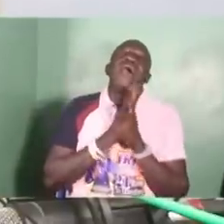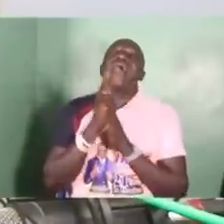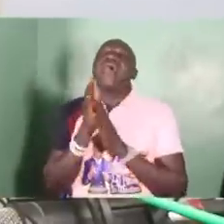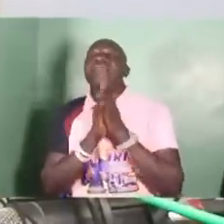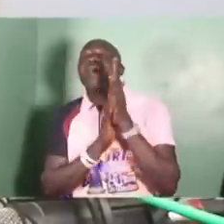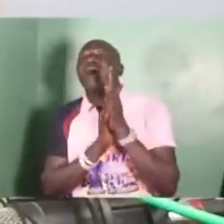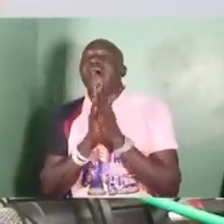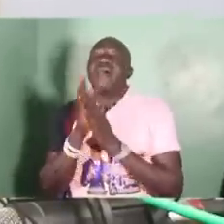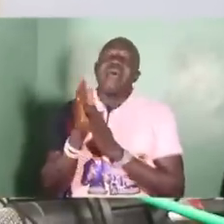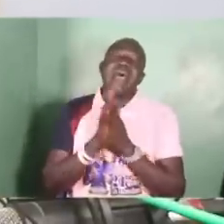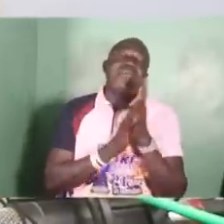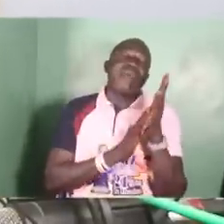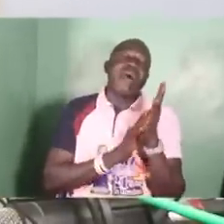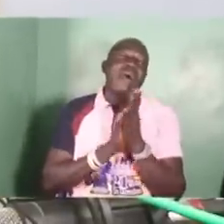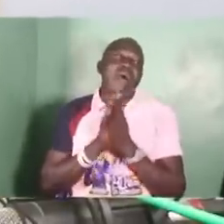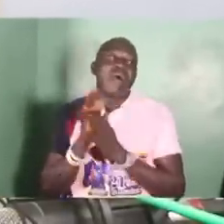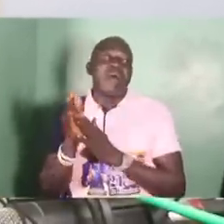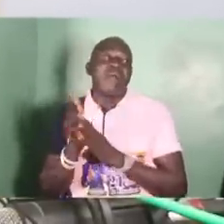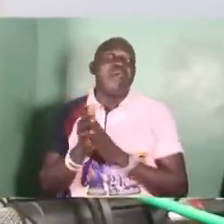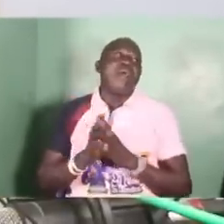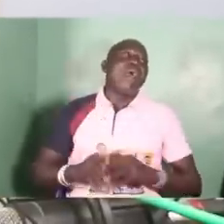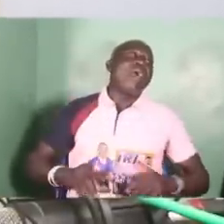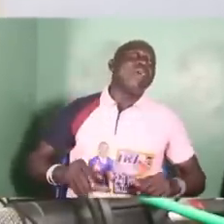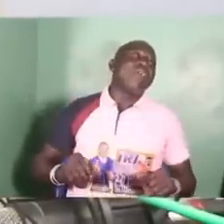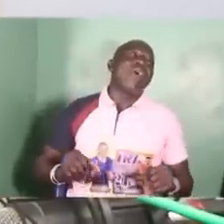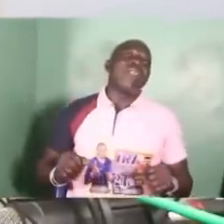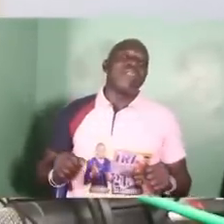Eyo Eyo